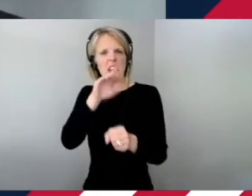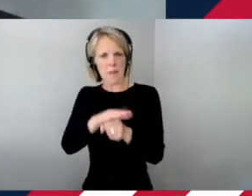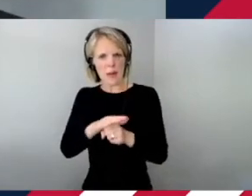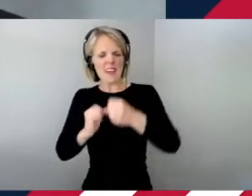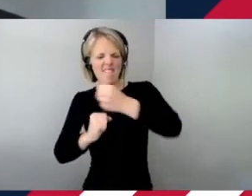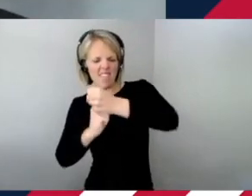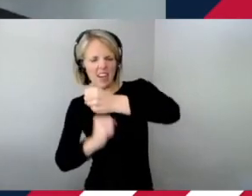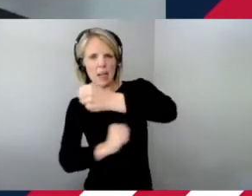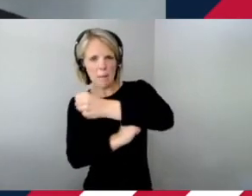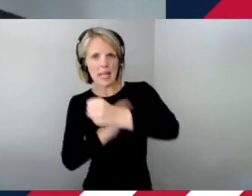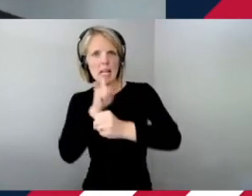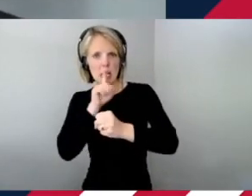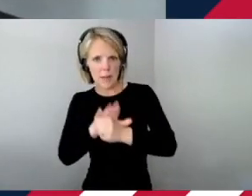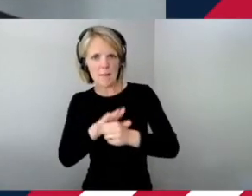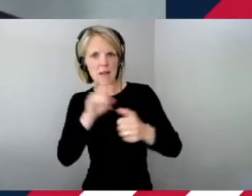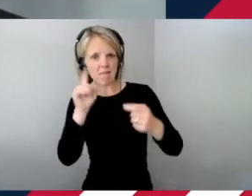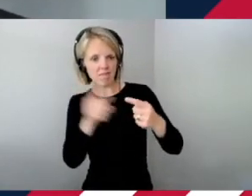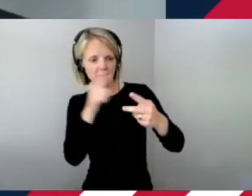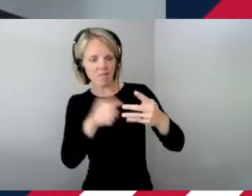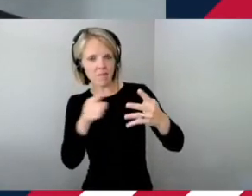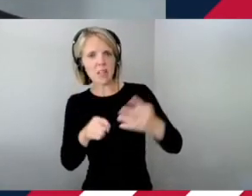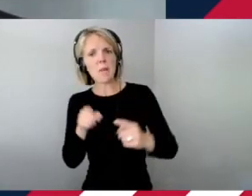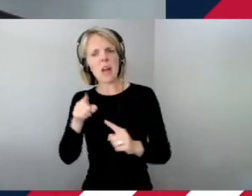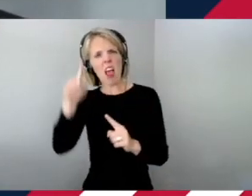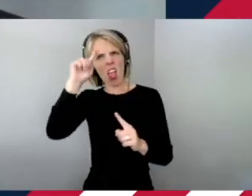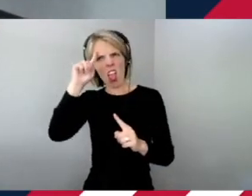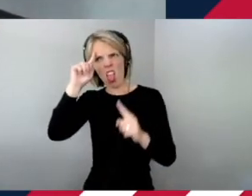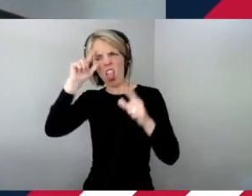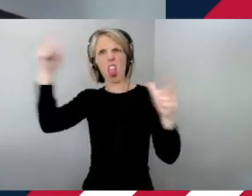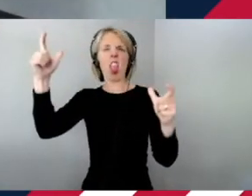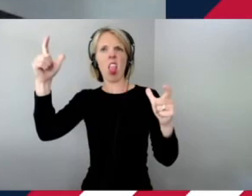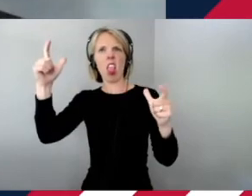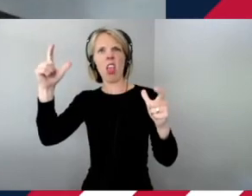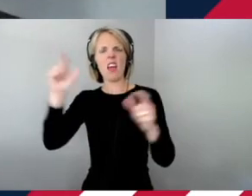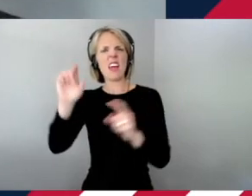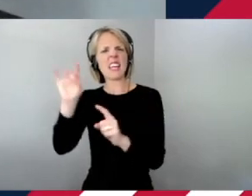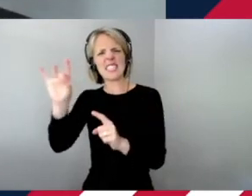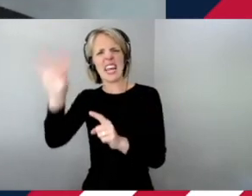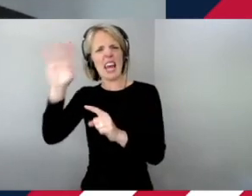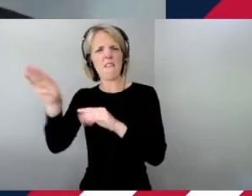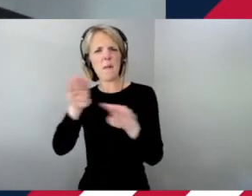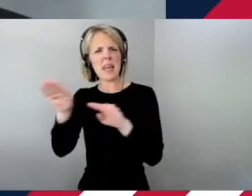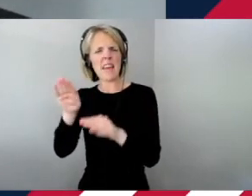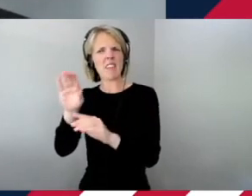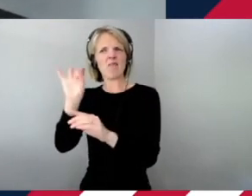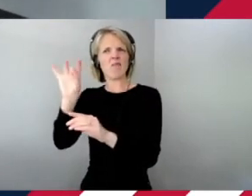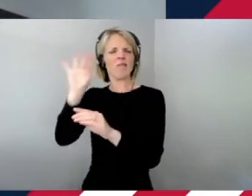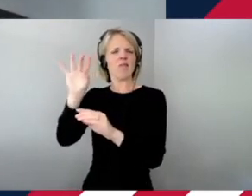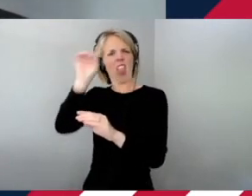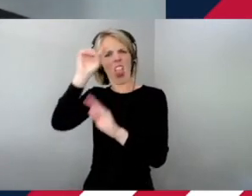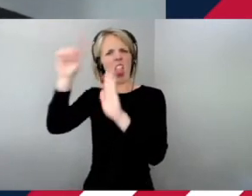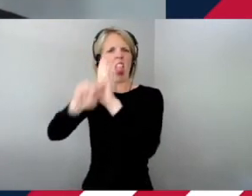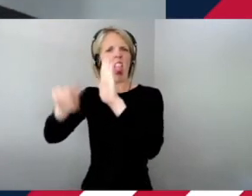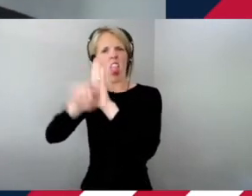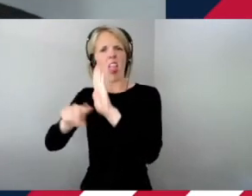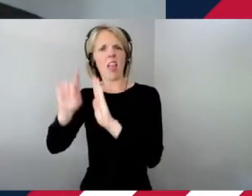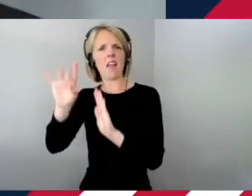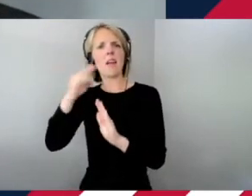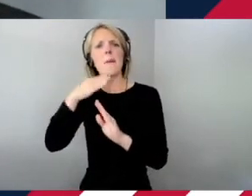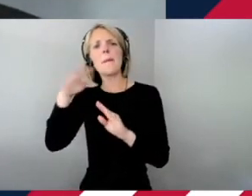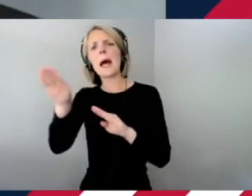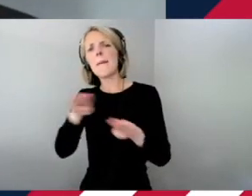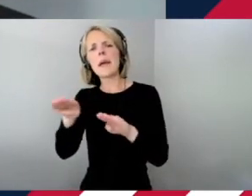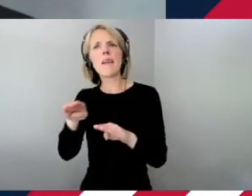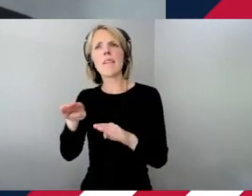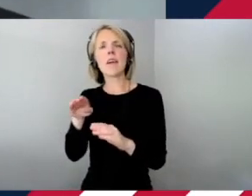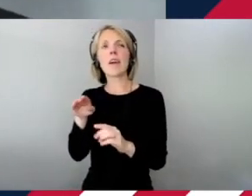His arrogant, hateful behavior has produced, he's awakened